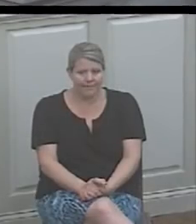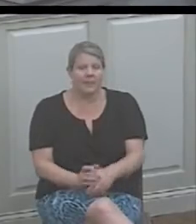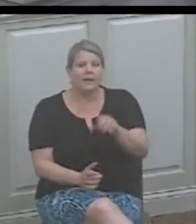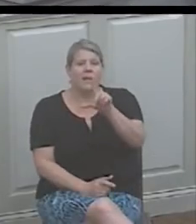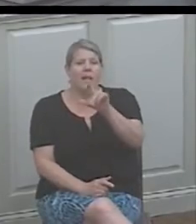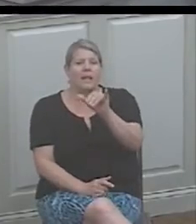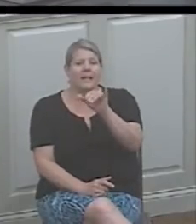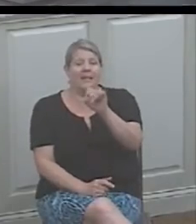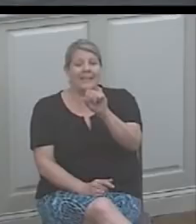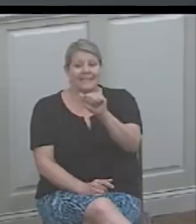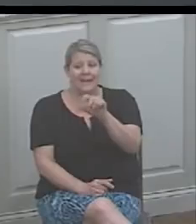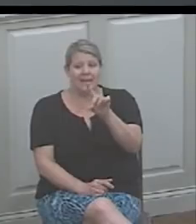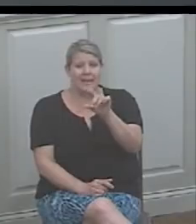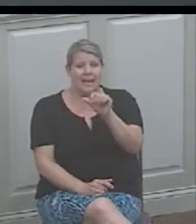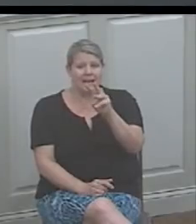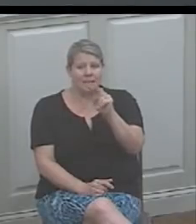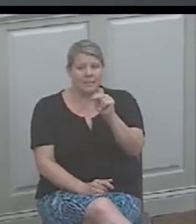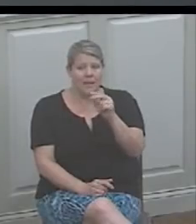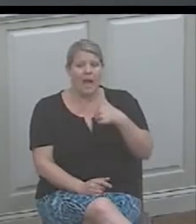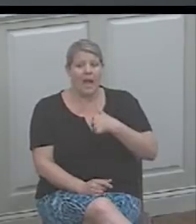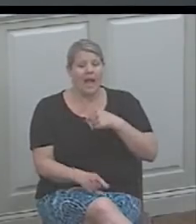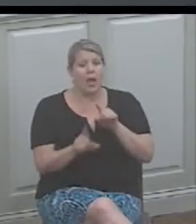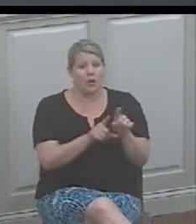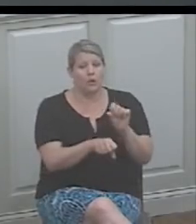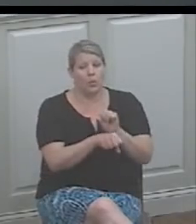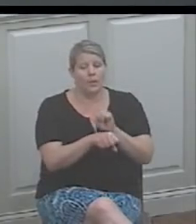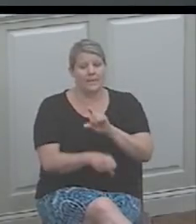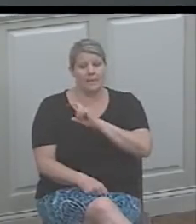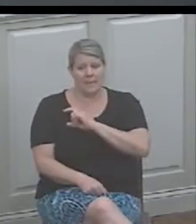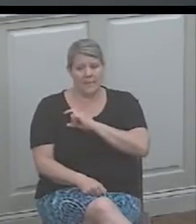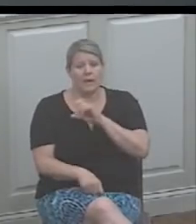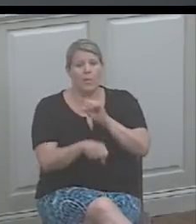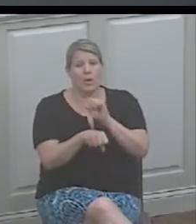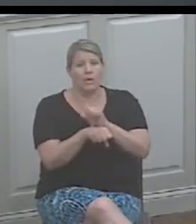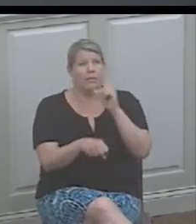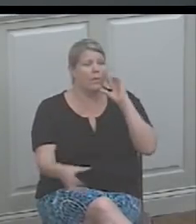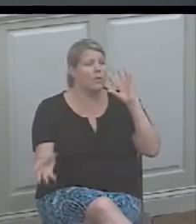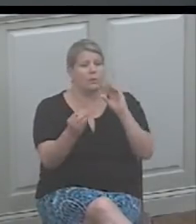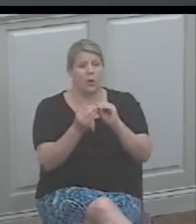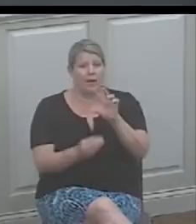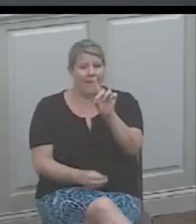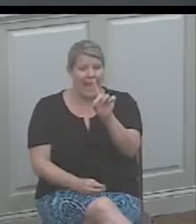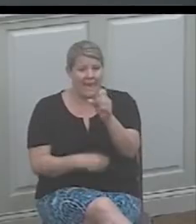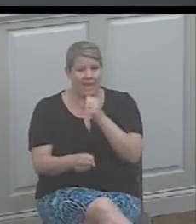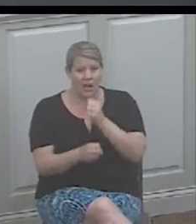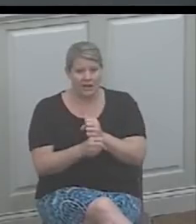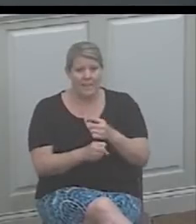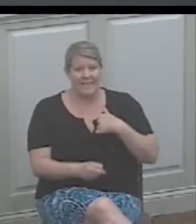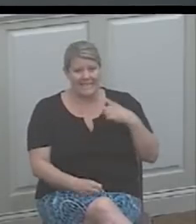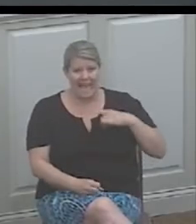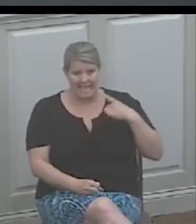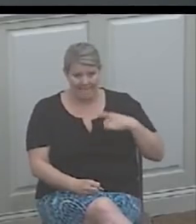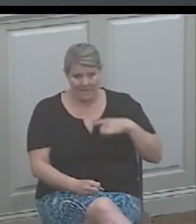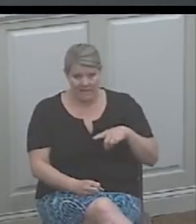Lisa Dollins. I also work for the city as a police officer. I have been on the force for 8 years now, and I'm a detective. I just wanted to